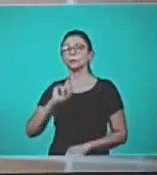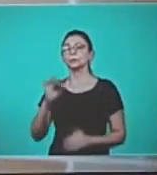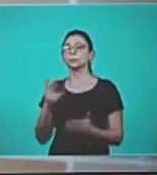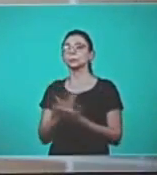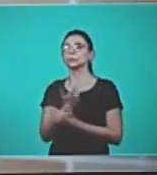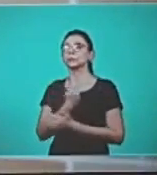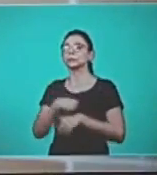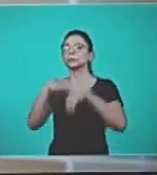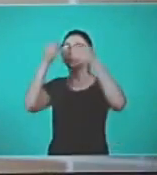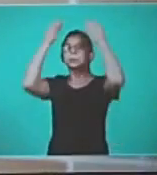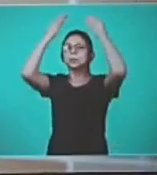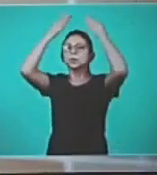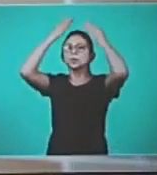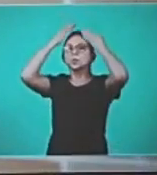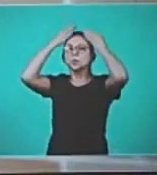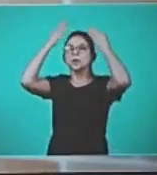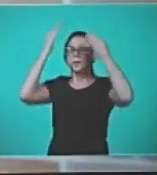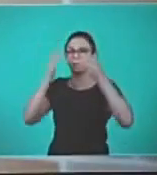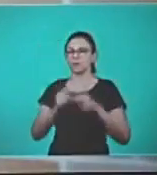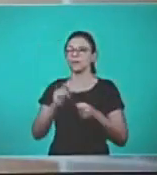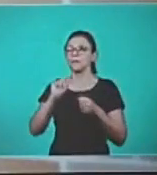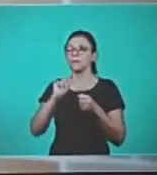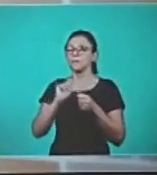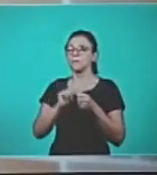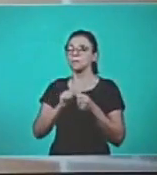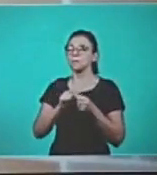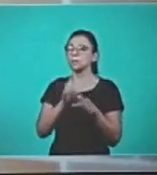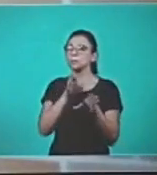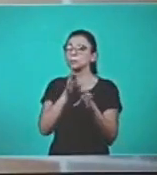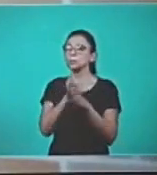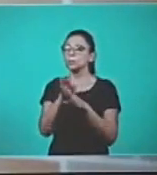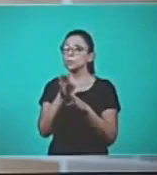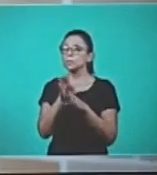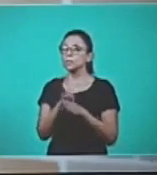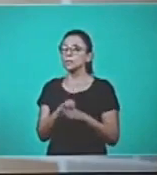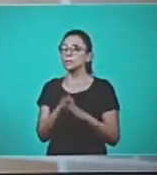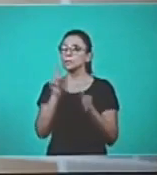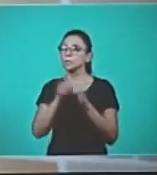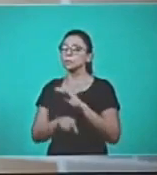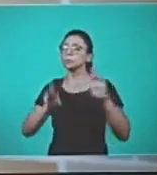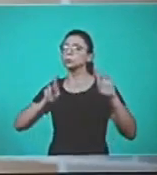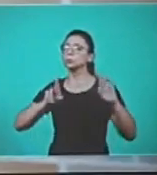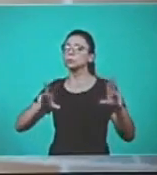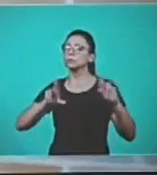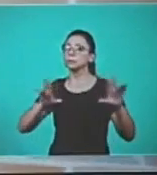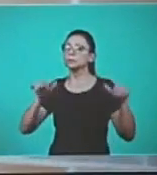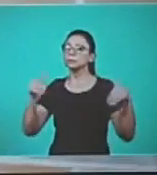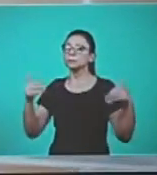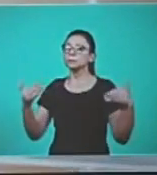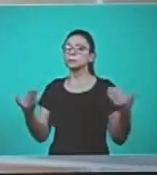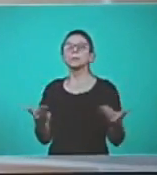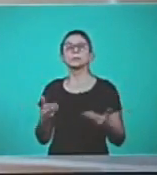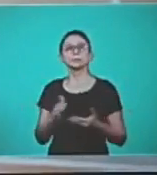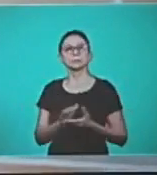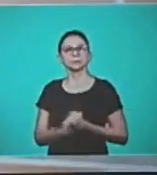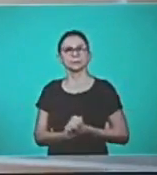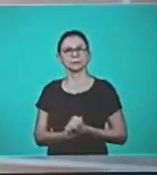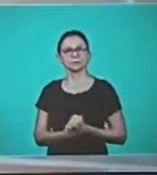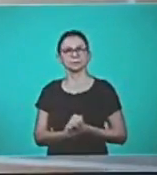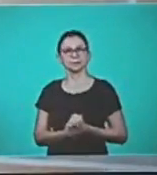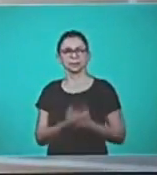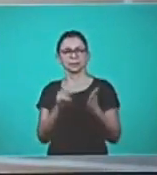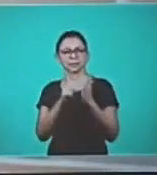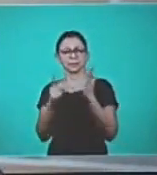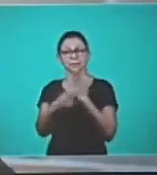gave a recommendation. And I want to know what is the difference when he spoke on this parable on Matthew 22 and when